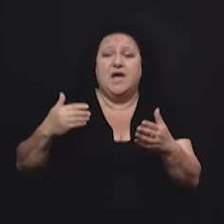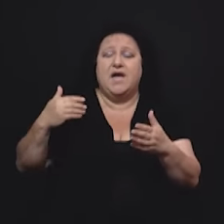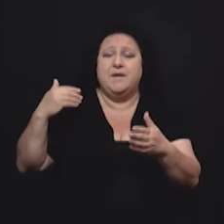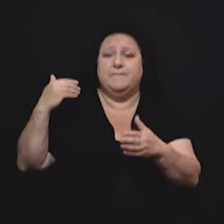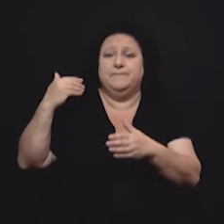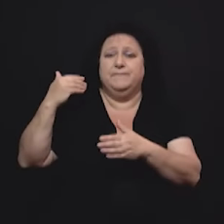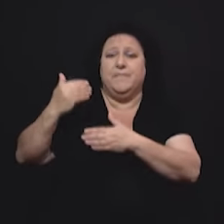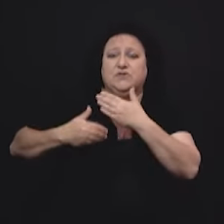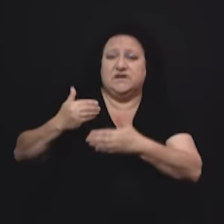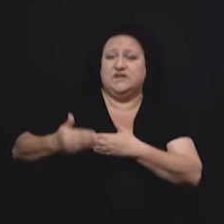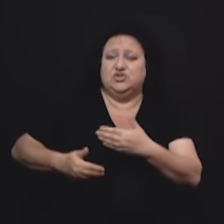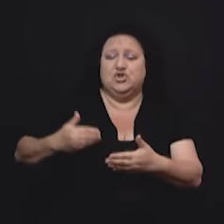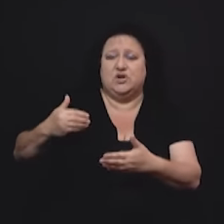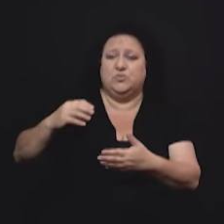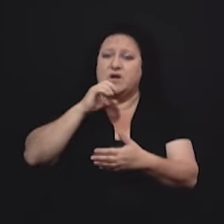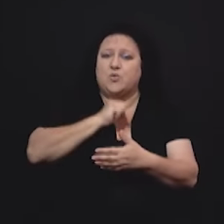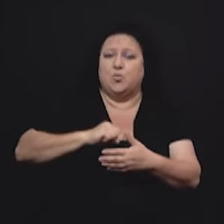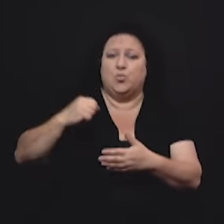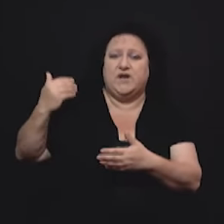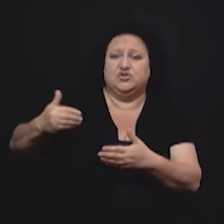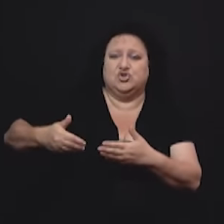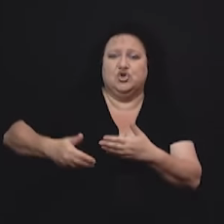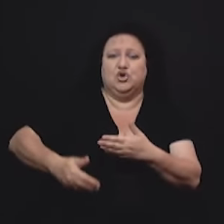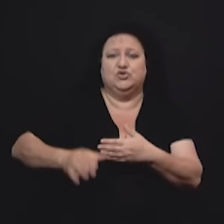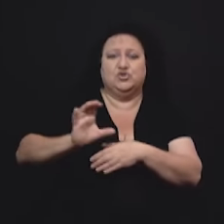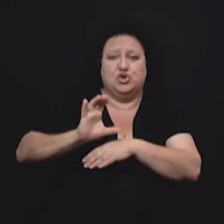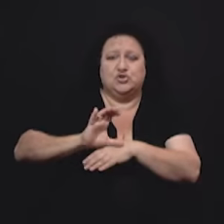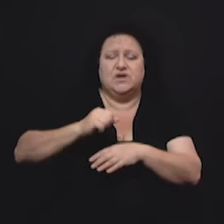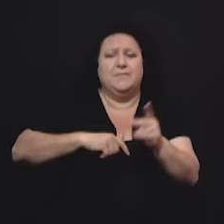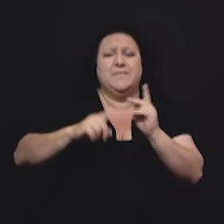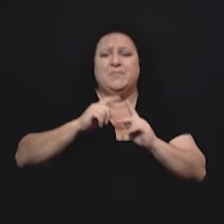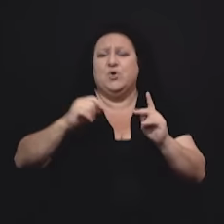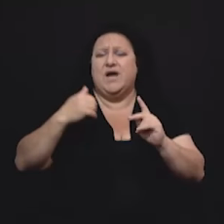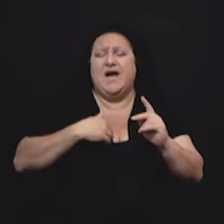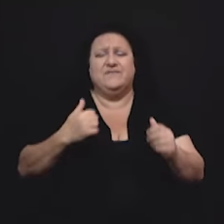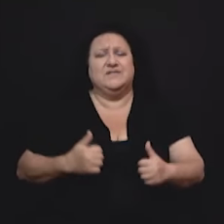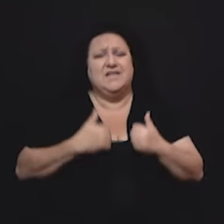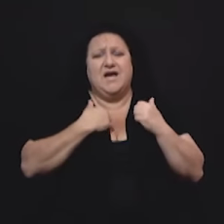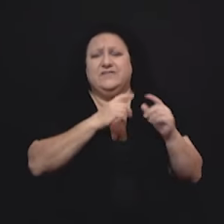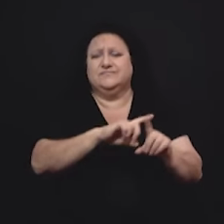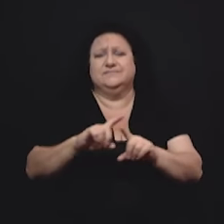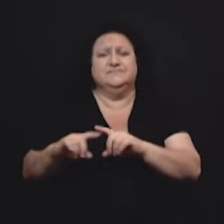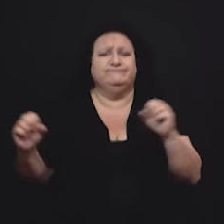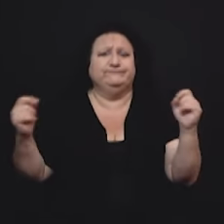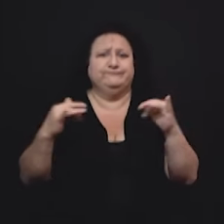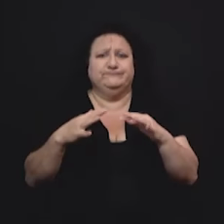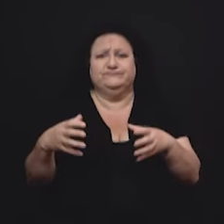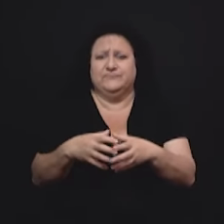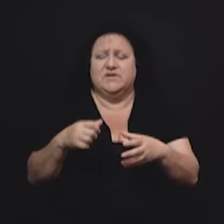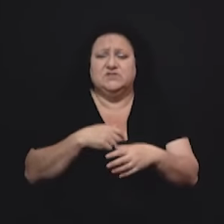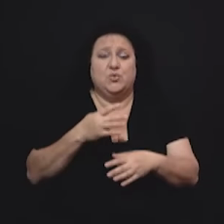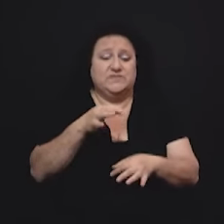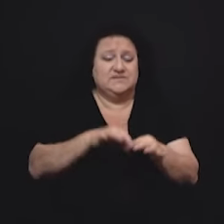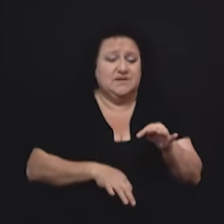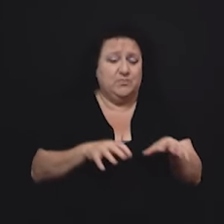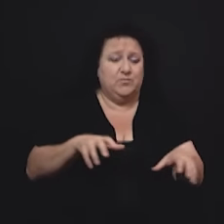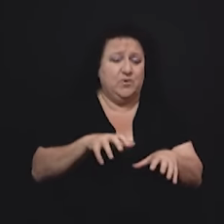people coming from all different walks of life. So what does it mean for us to practice the simple practices of faith? We can look at